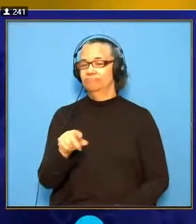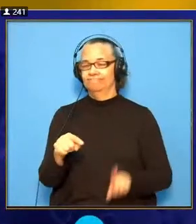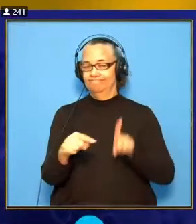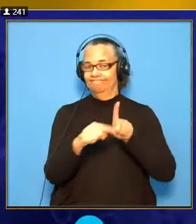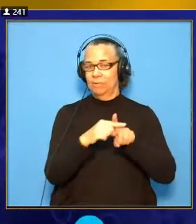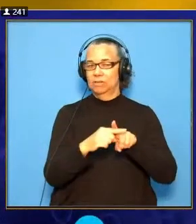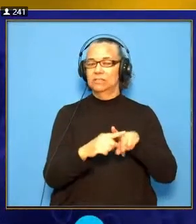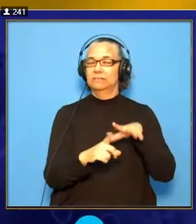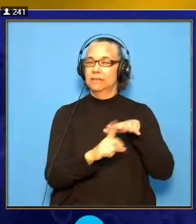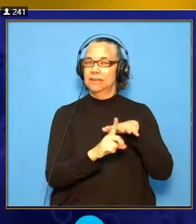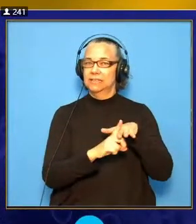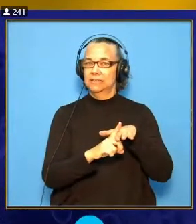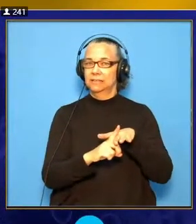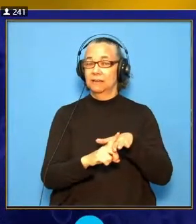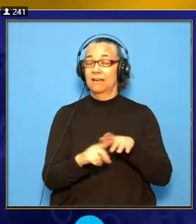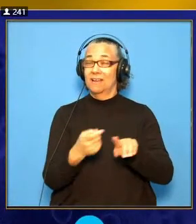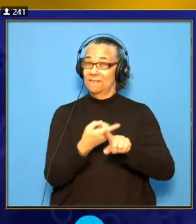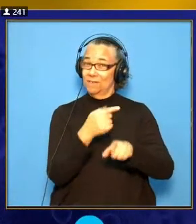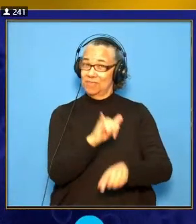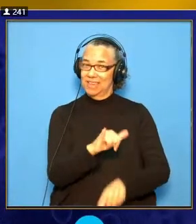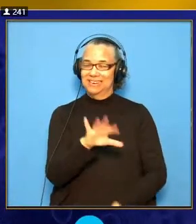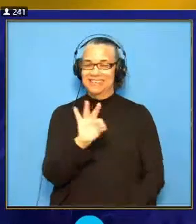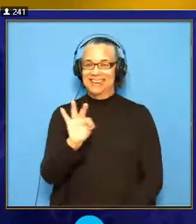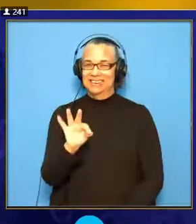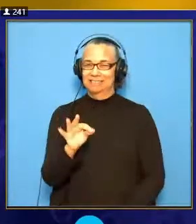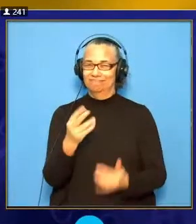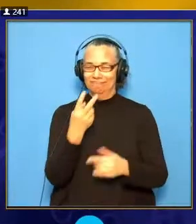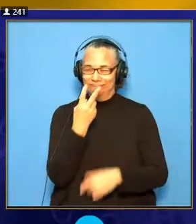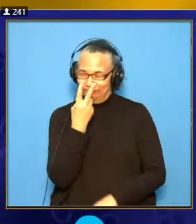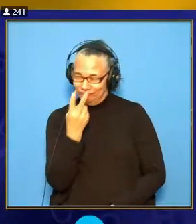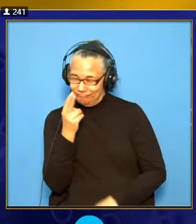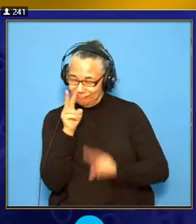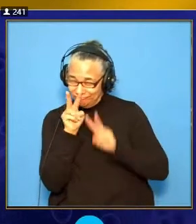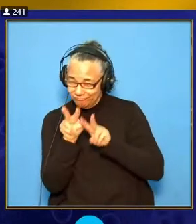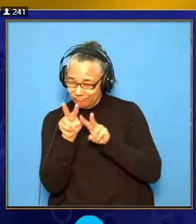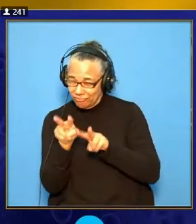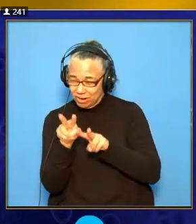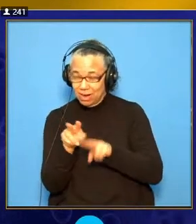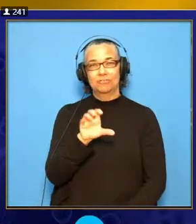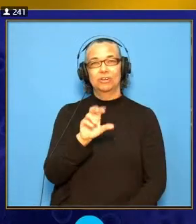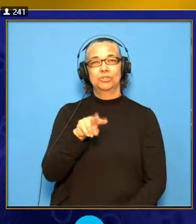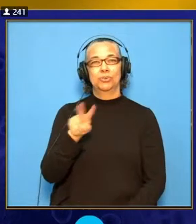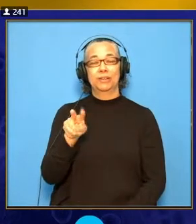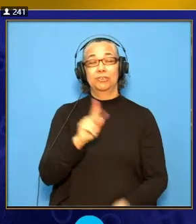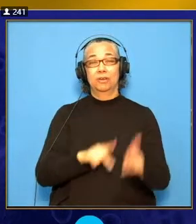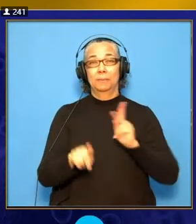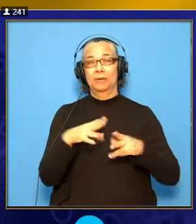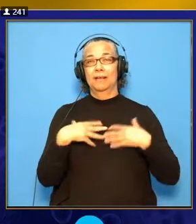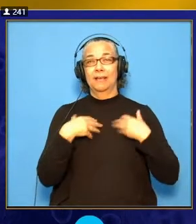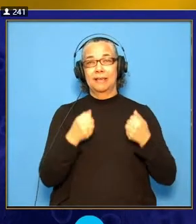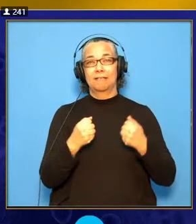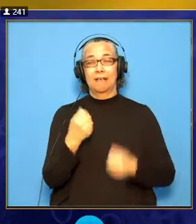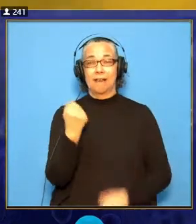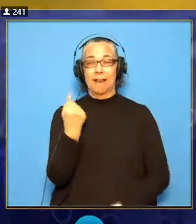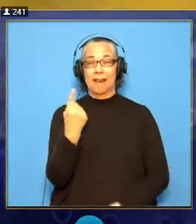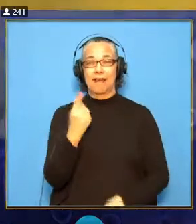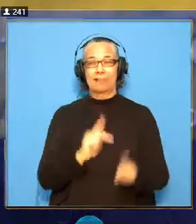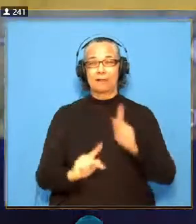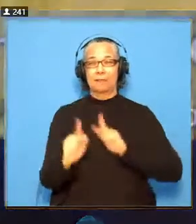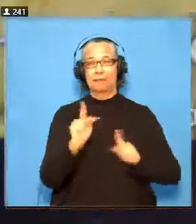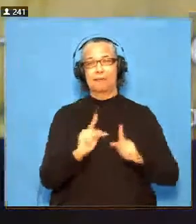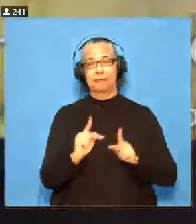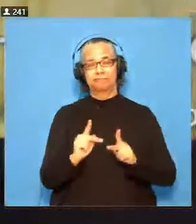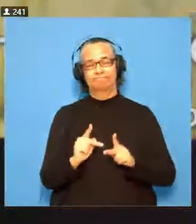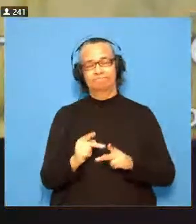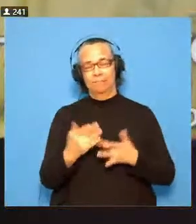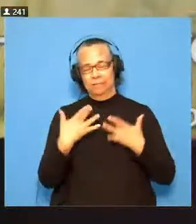of those, 99 are active cases, 522 persons have recovered, and 11 persons have sadly